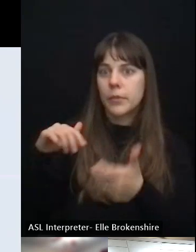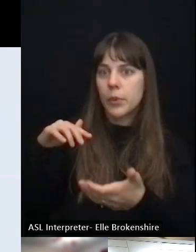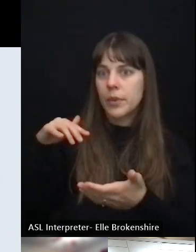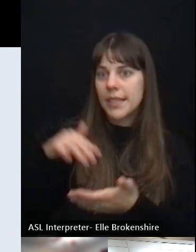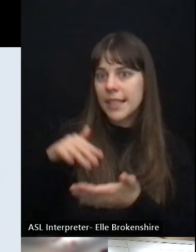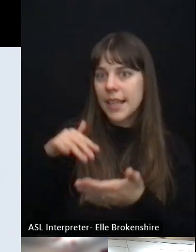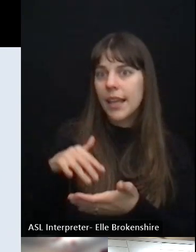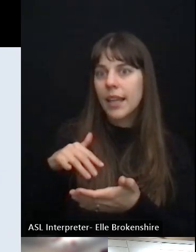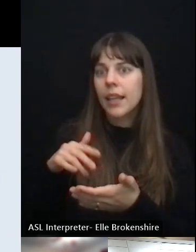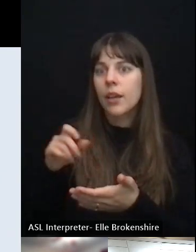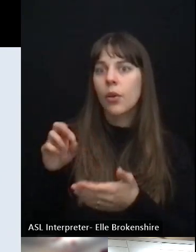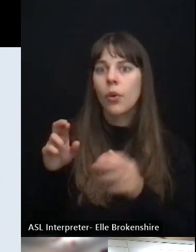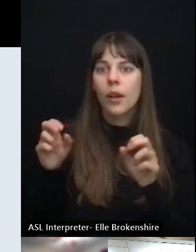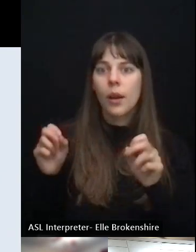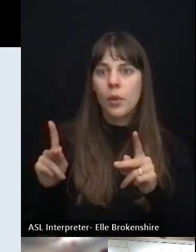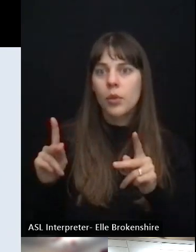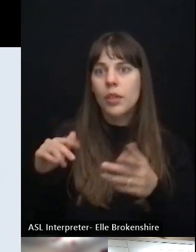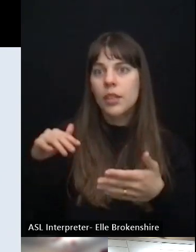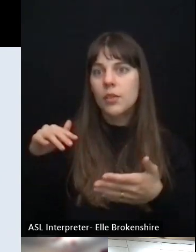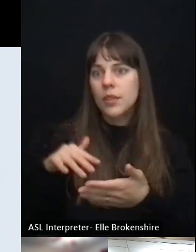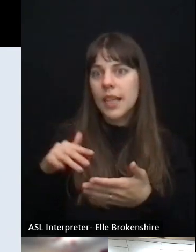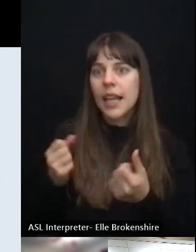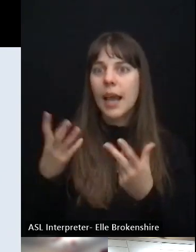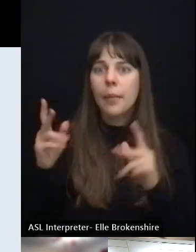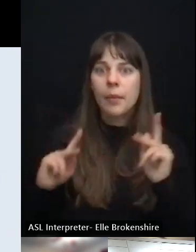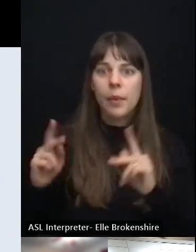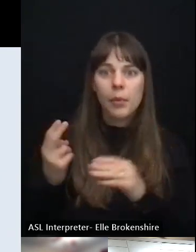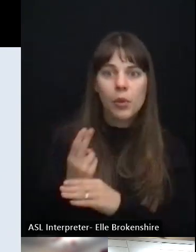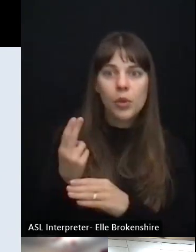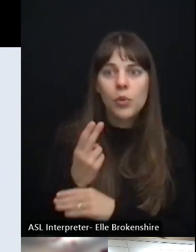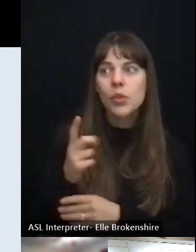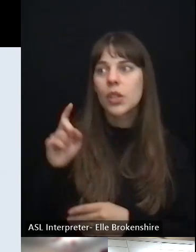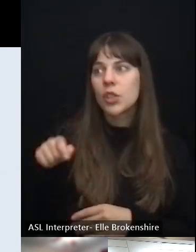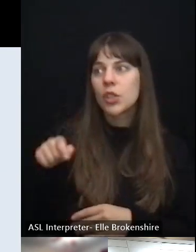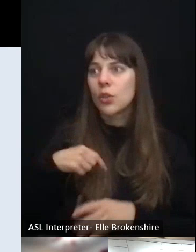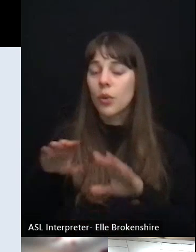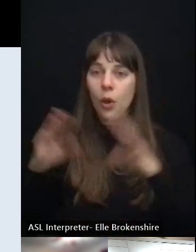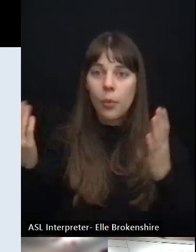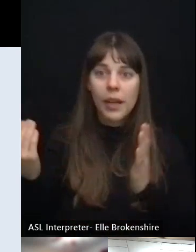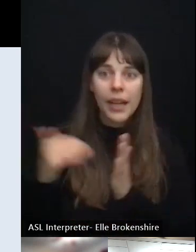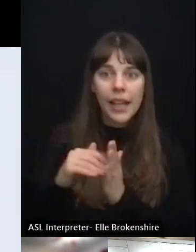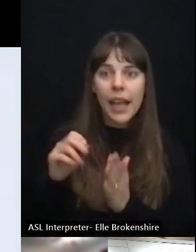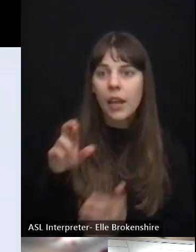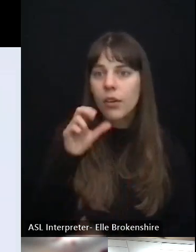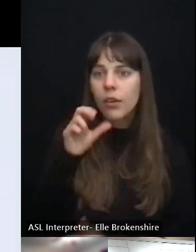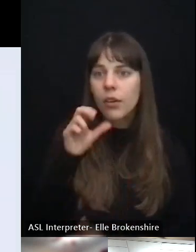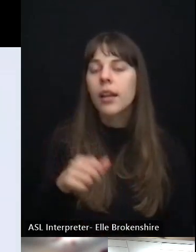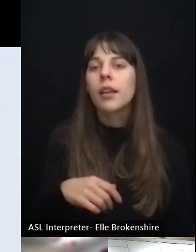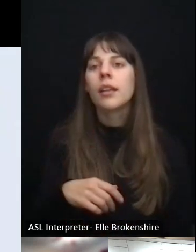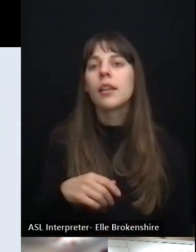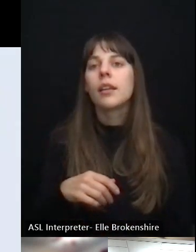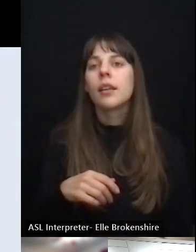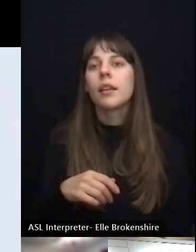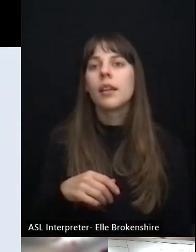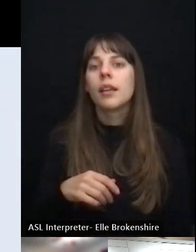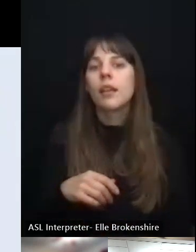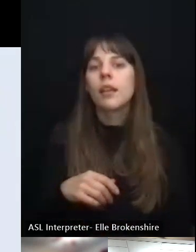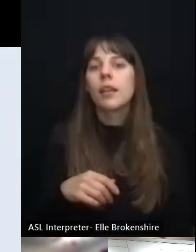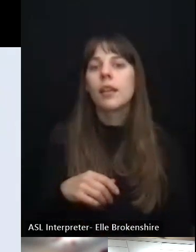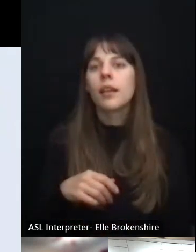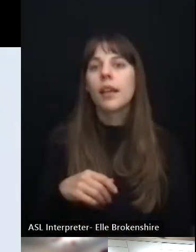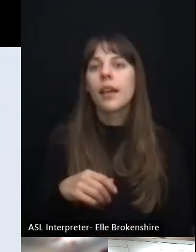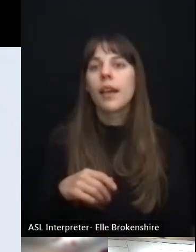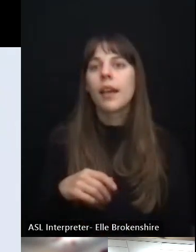to study, hey, how many people are using it and therefore should we reopen it or not? So the adding